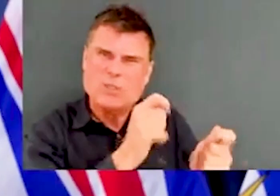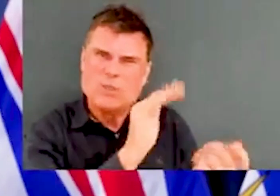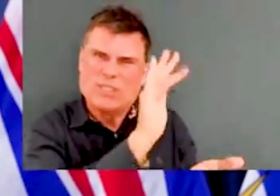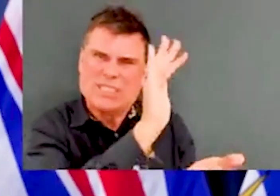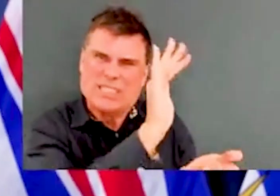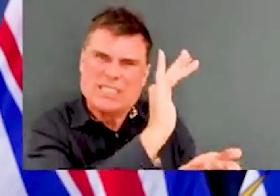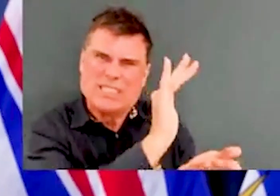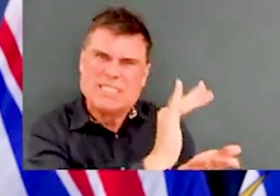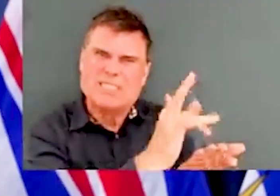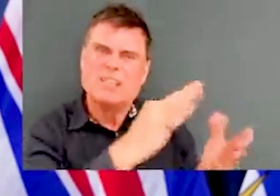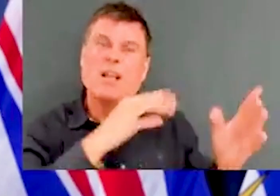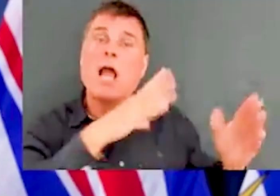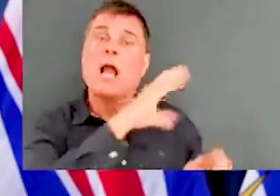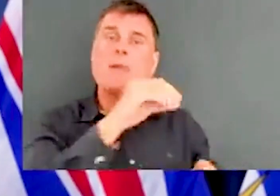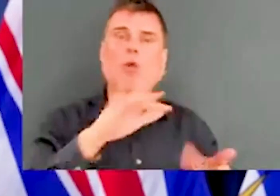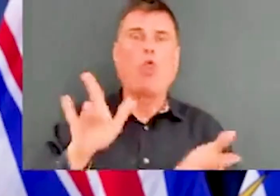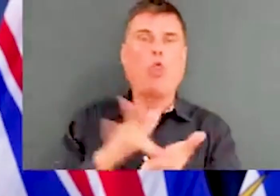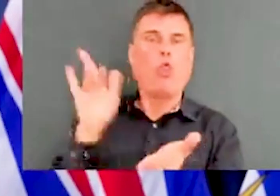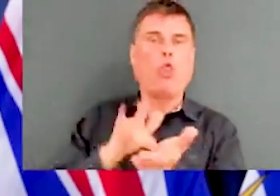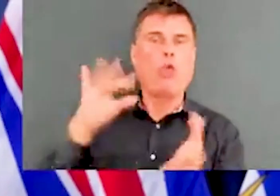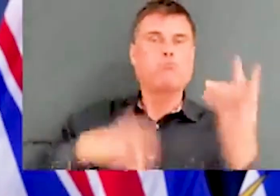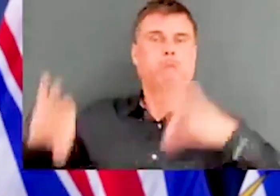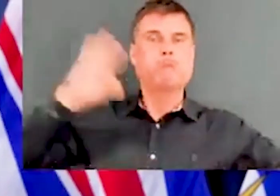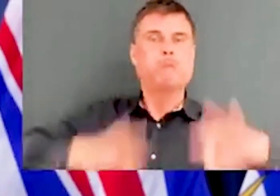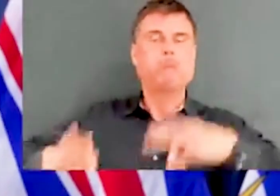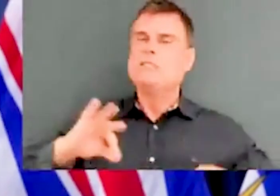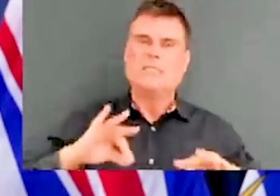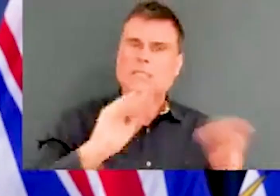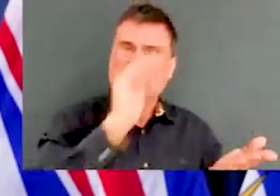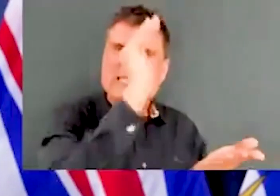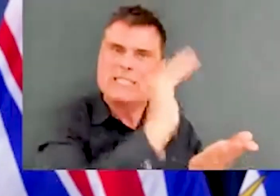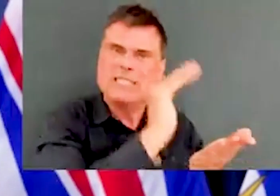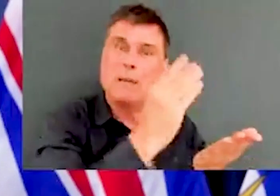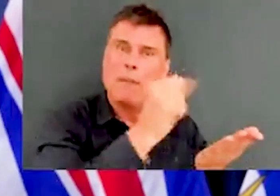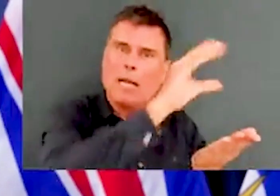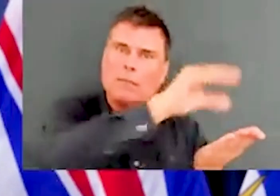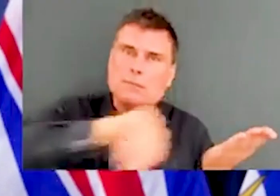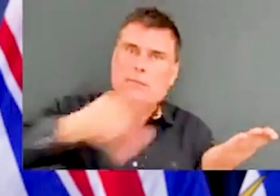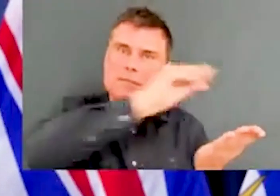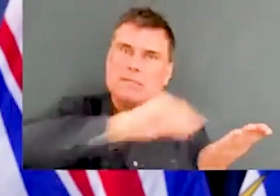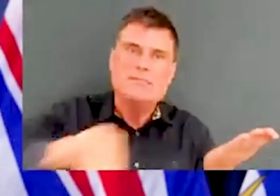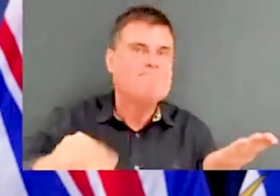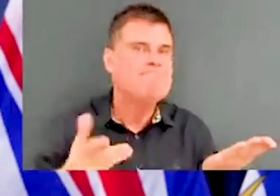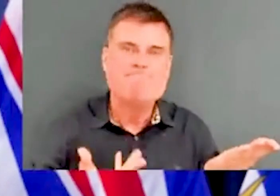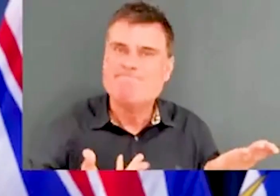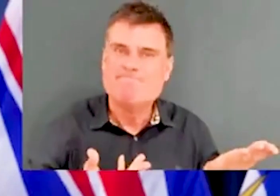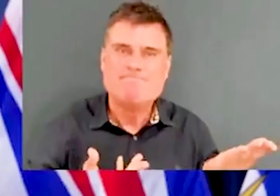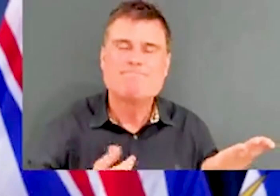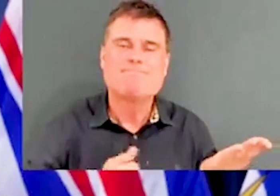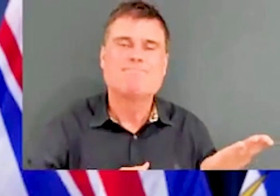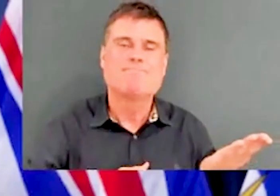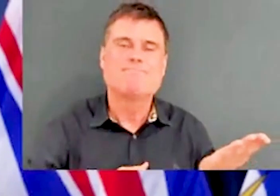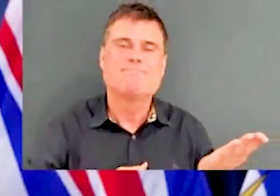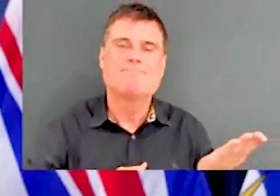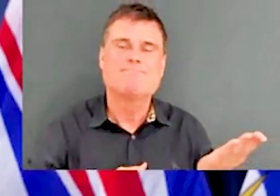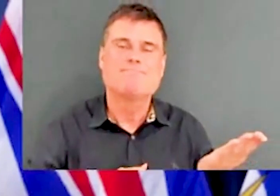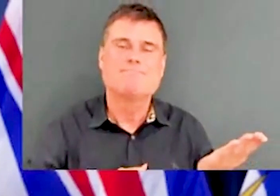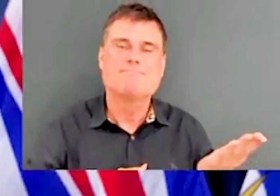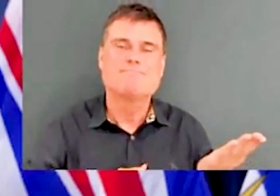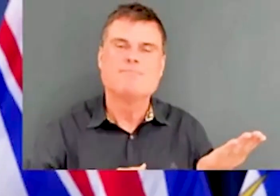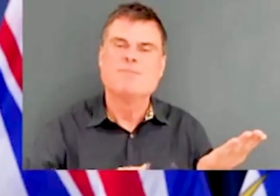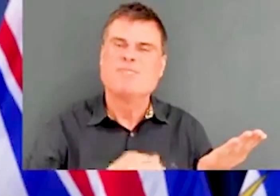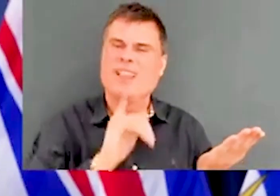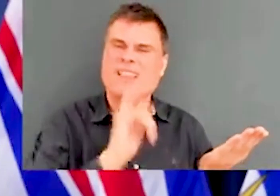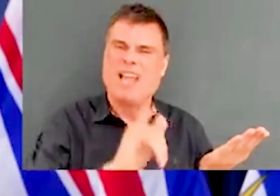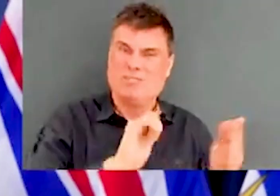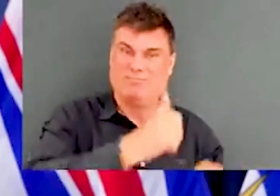program, which was created in 2003. Market conditions and technological advancements have changed natural